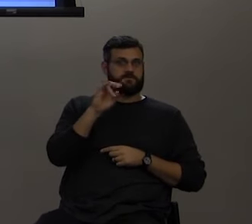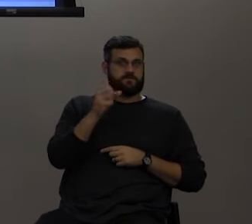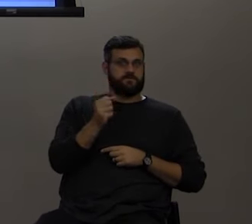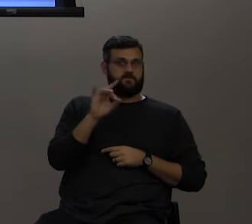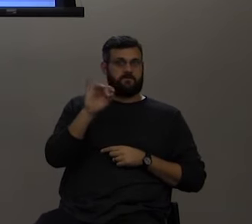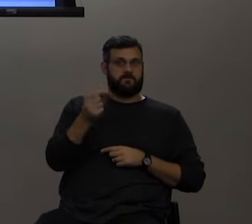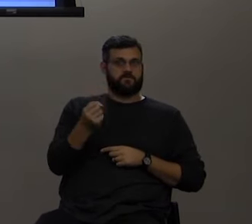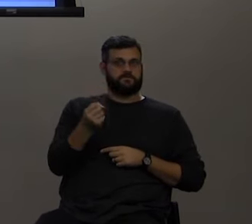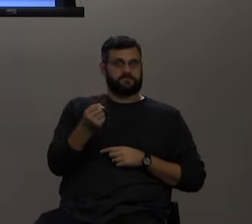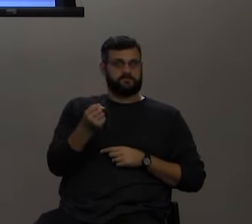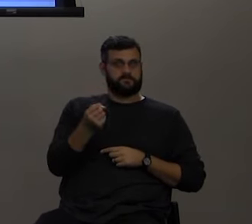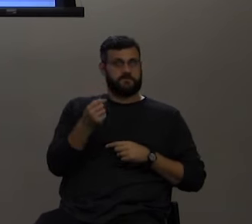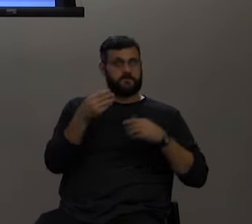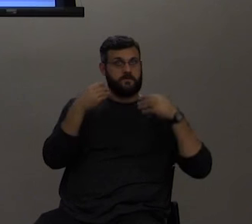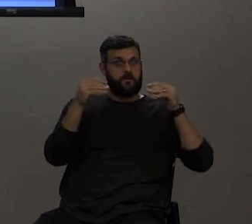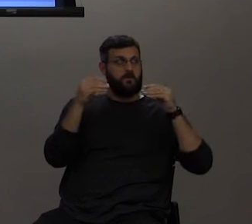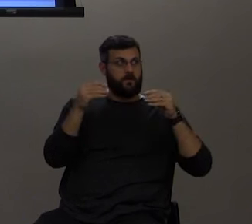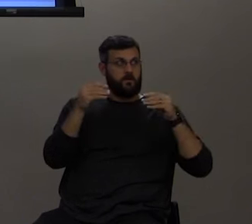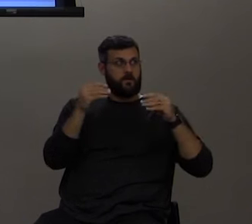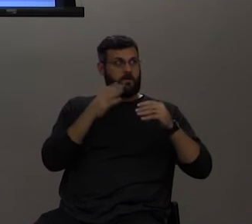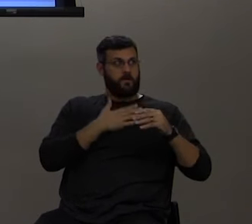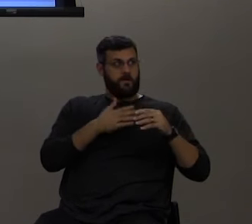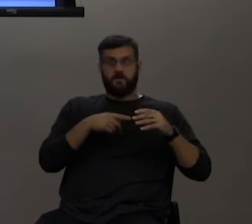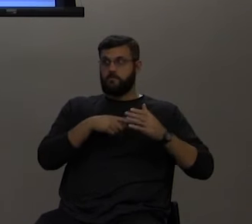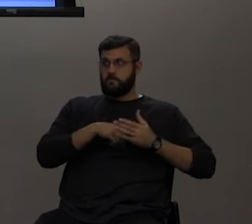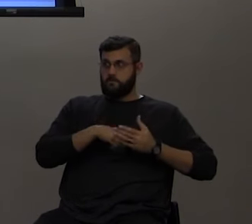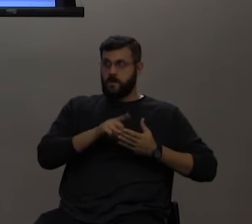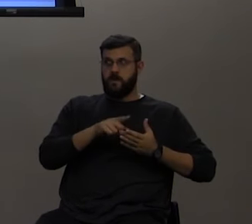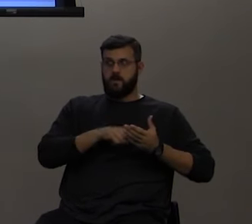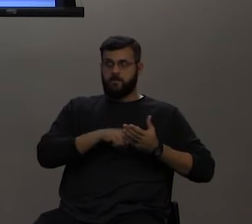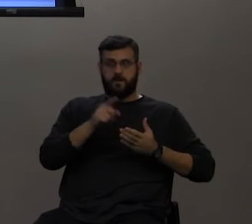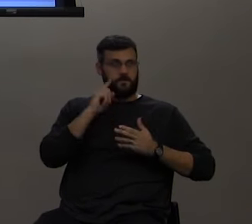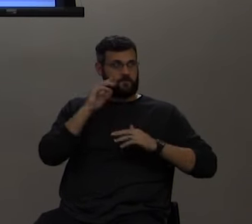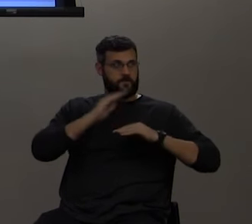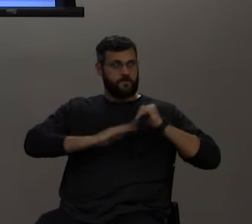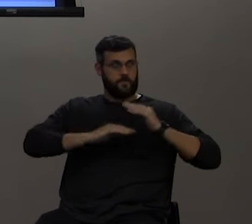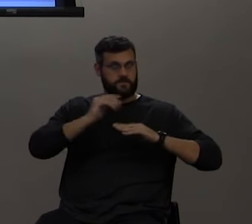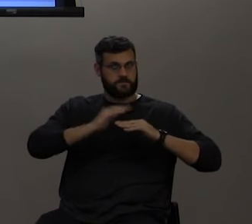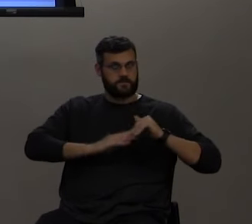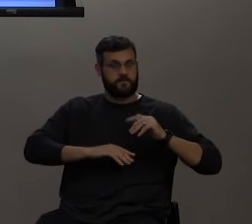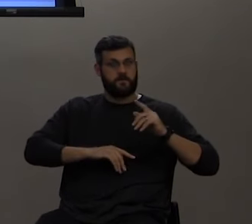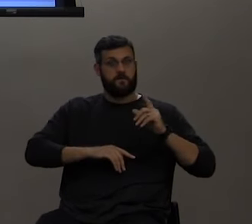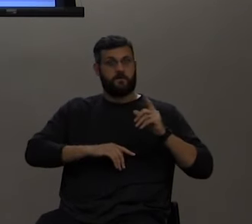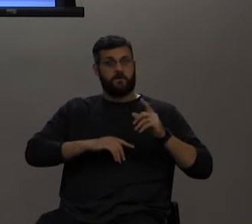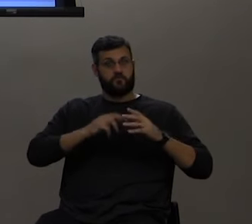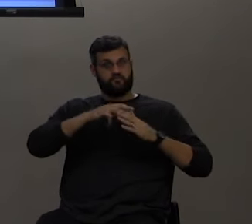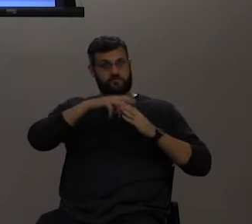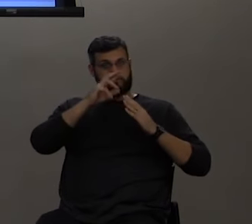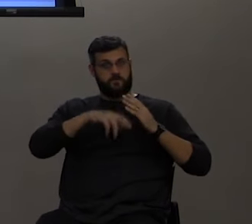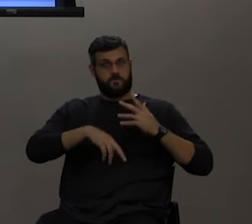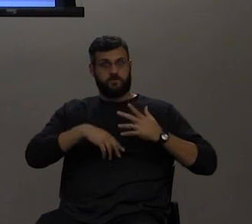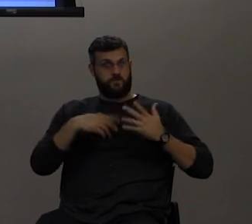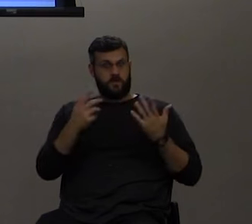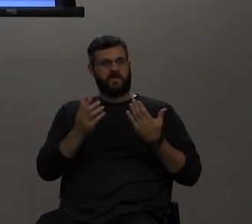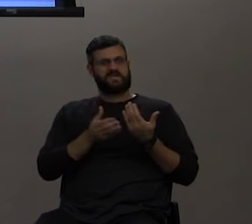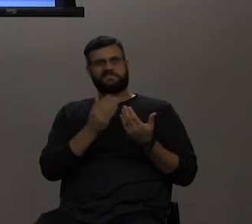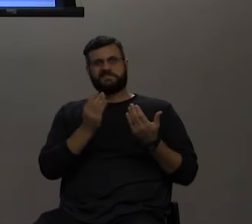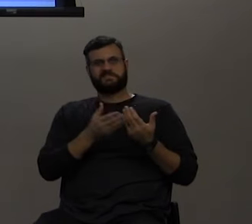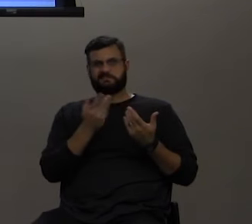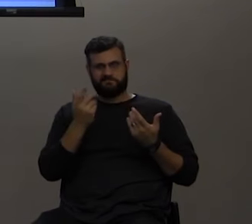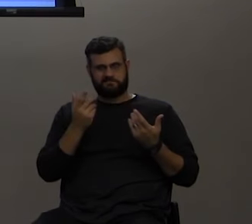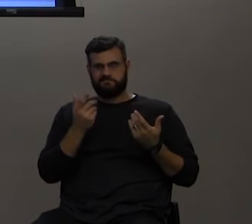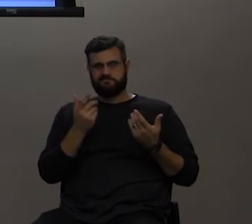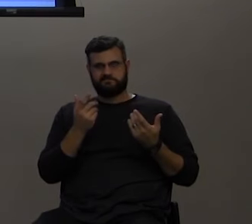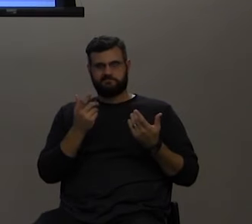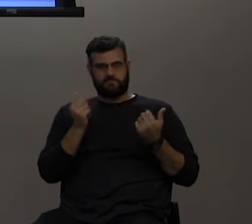80s, where the market was willing to pay market rate for those buildings. And as a result, it was easier for it to